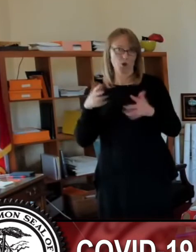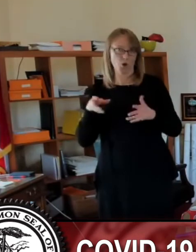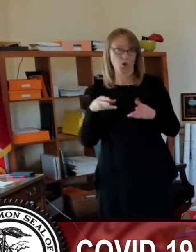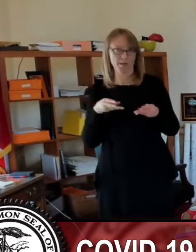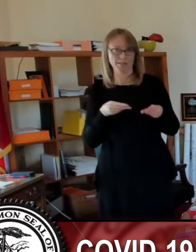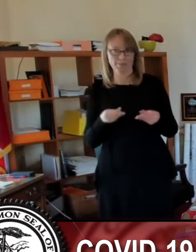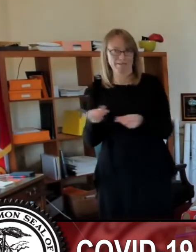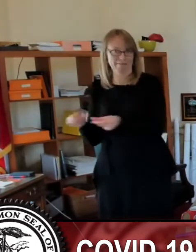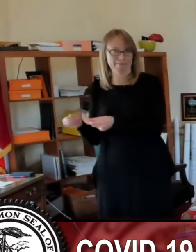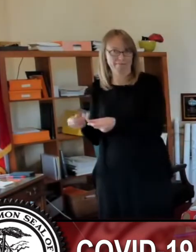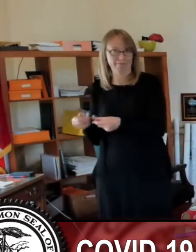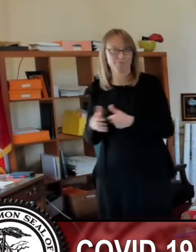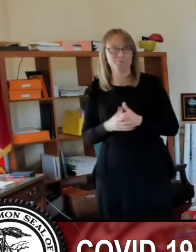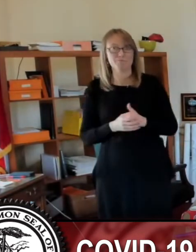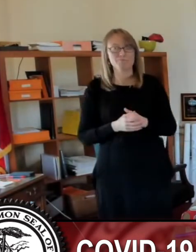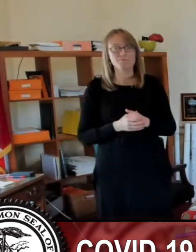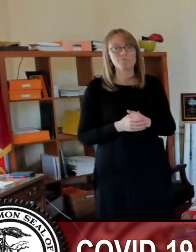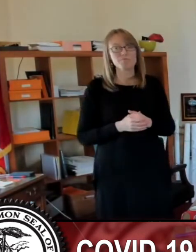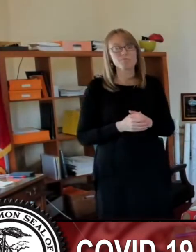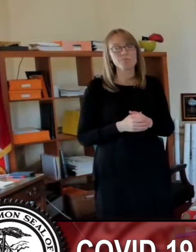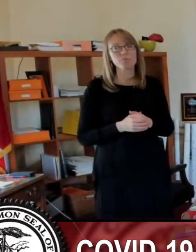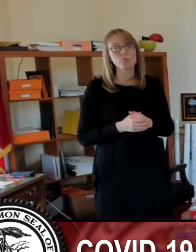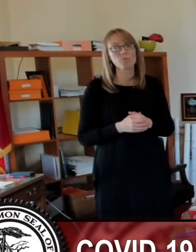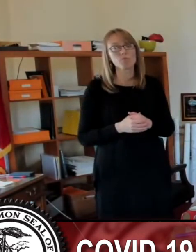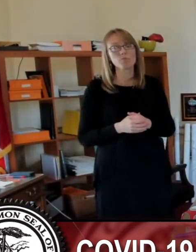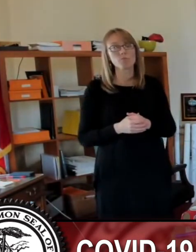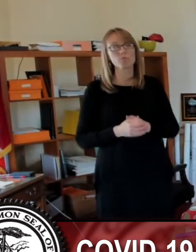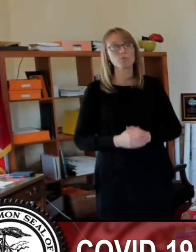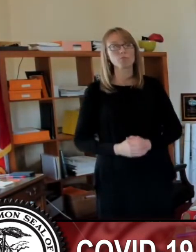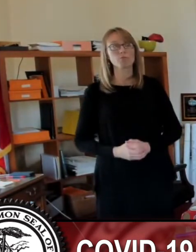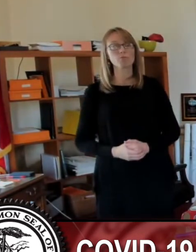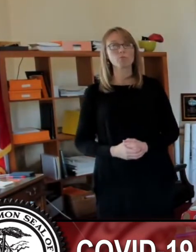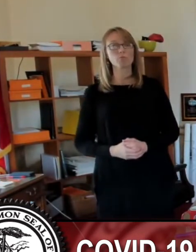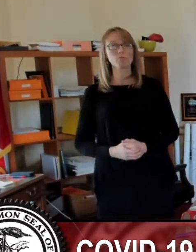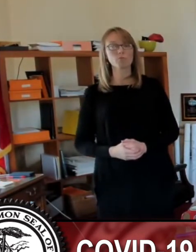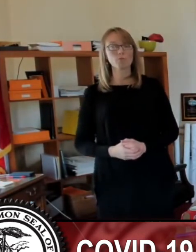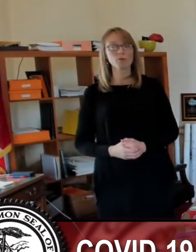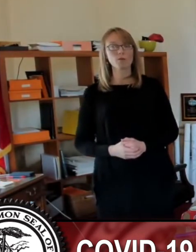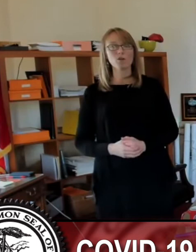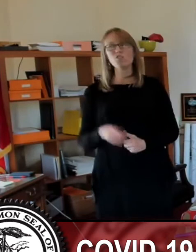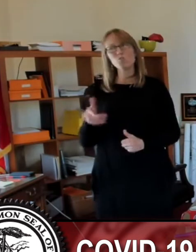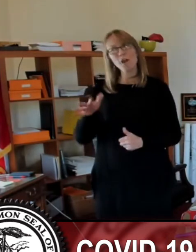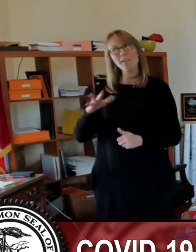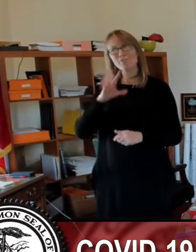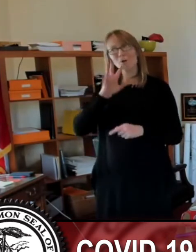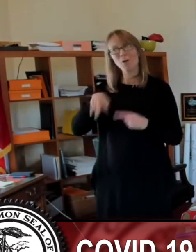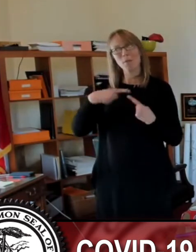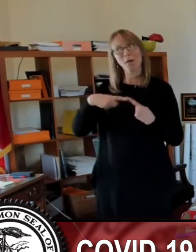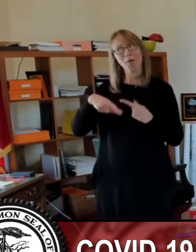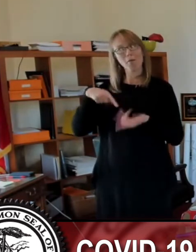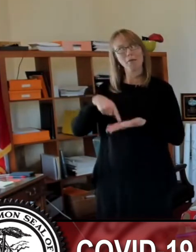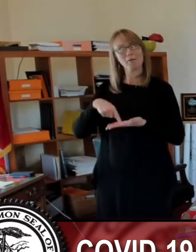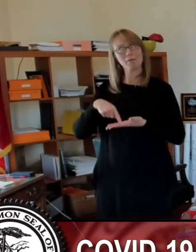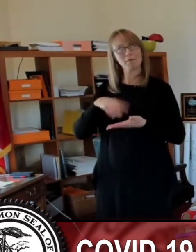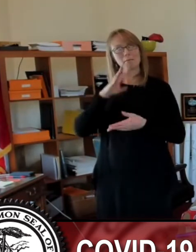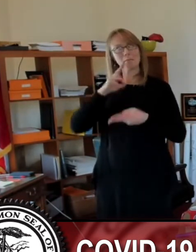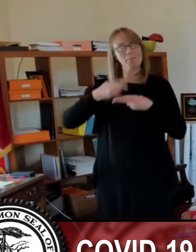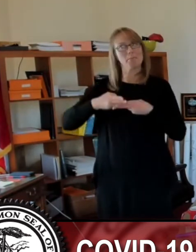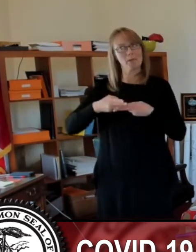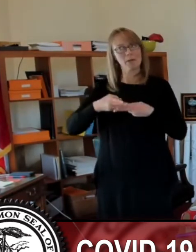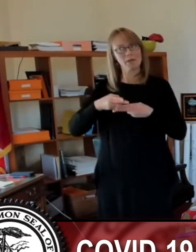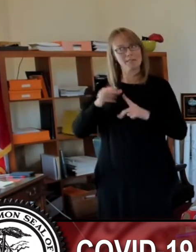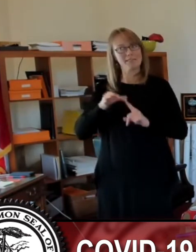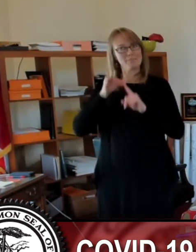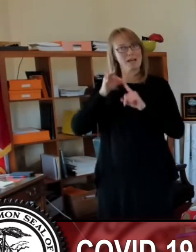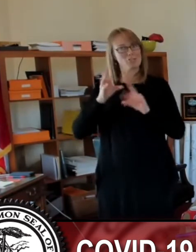can. You sort of brought this up, but the state heads into special session on The 5th. the 5th.